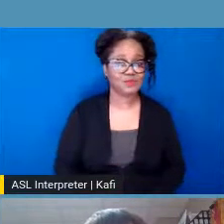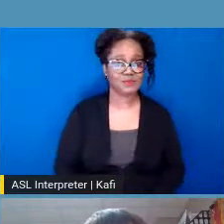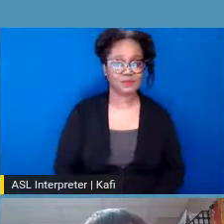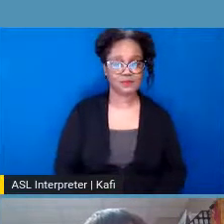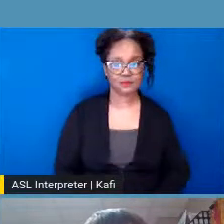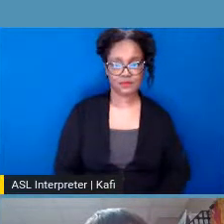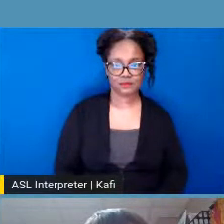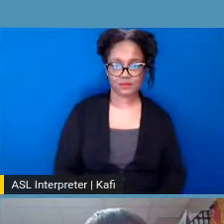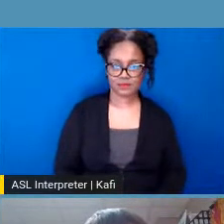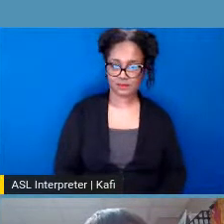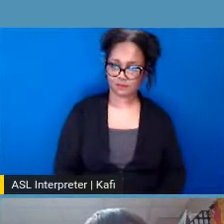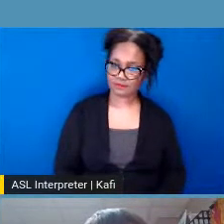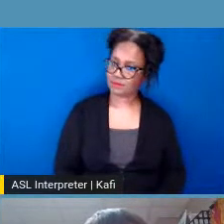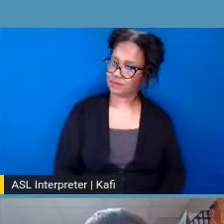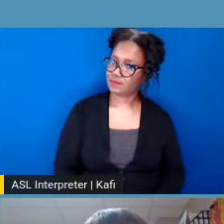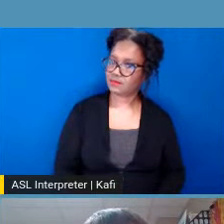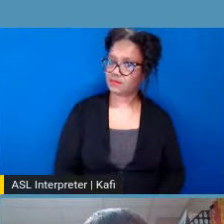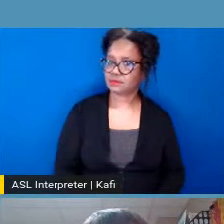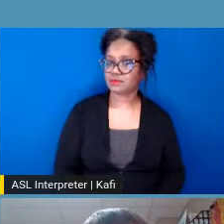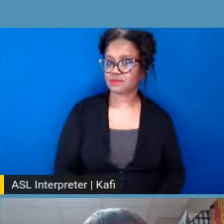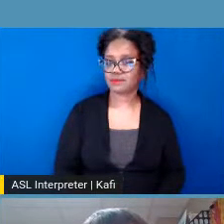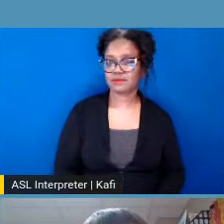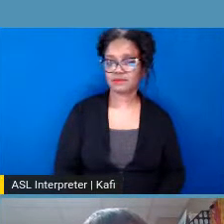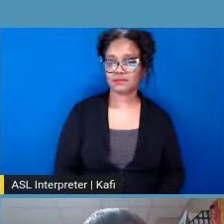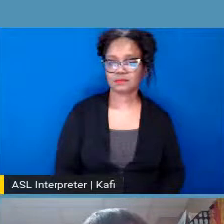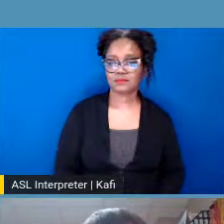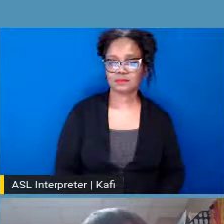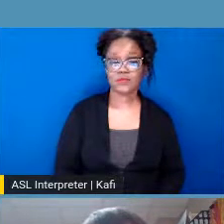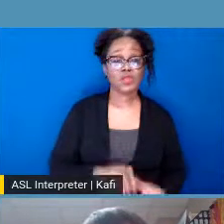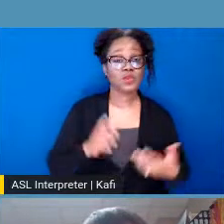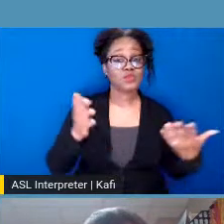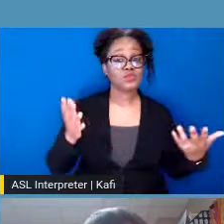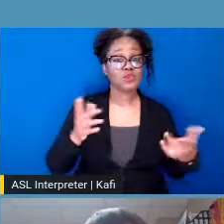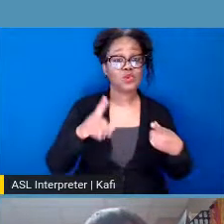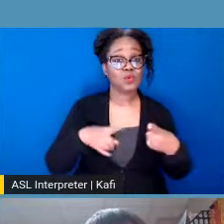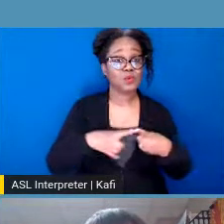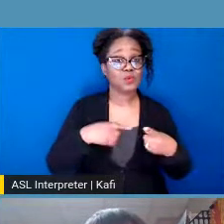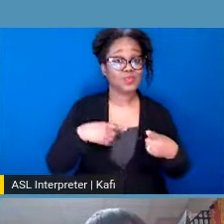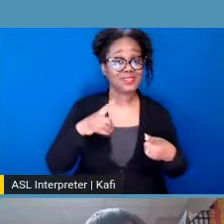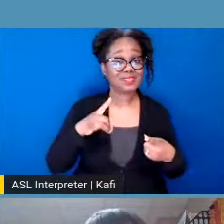So when we did reopen, August 17th, we had just